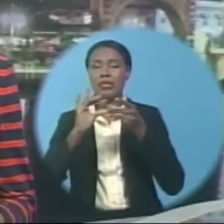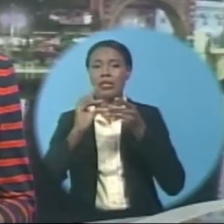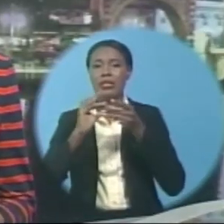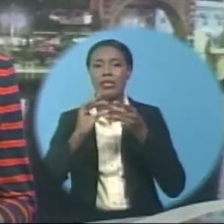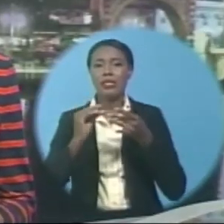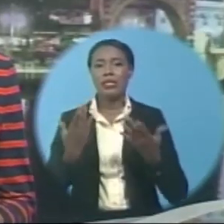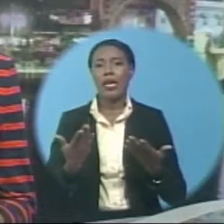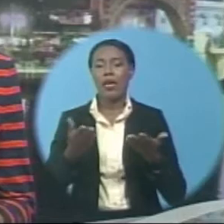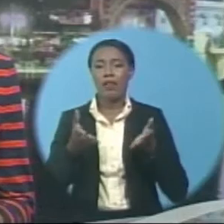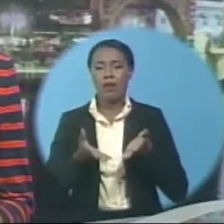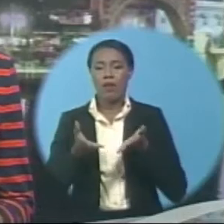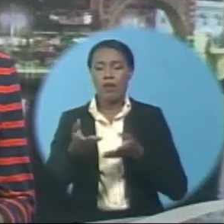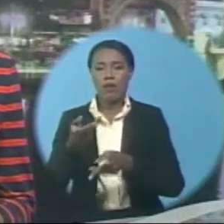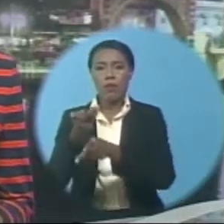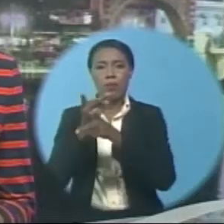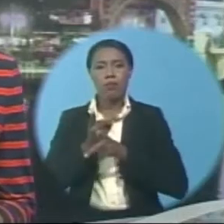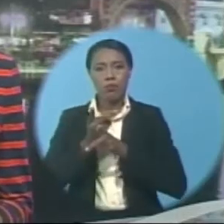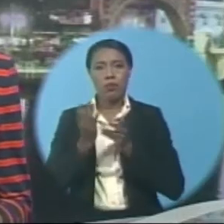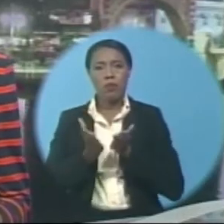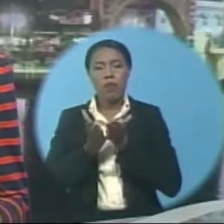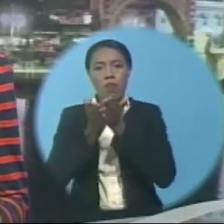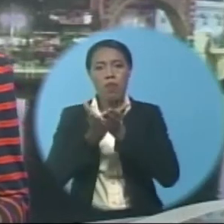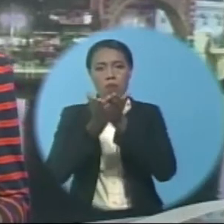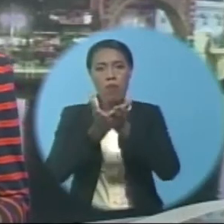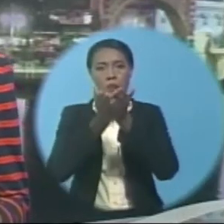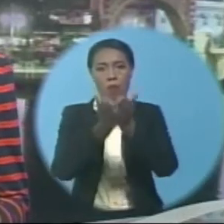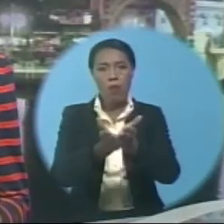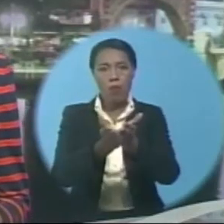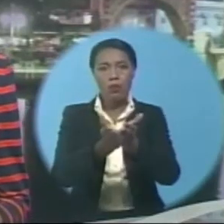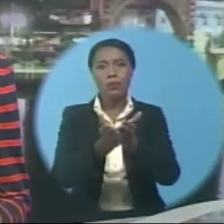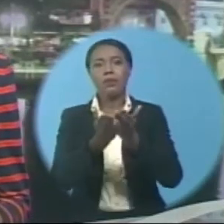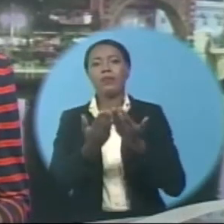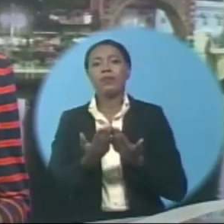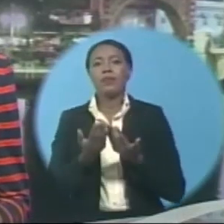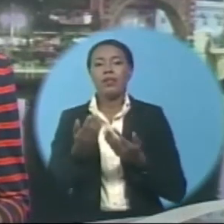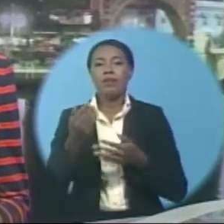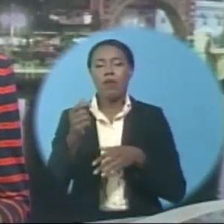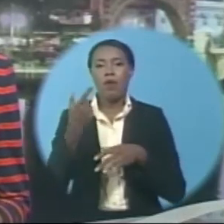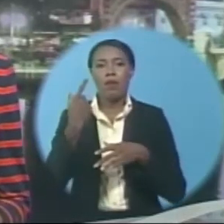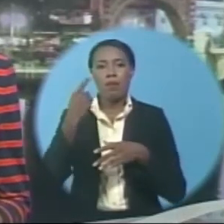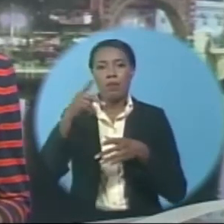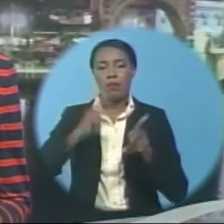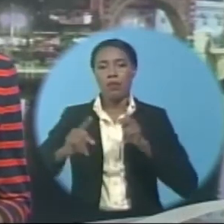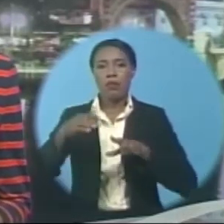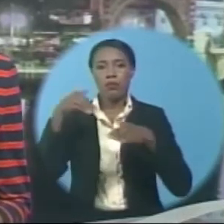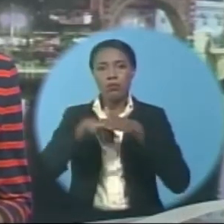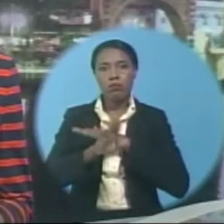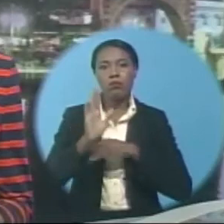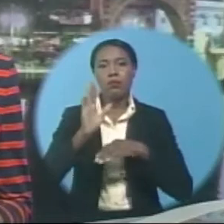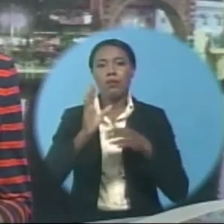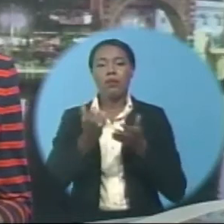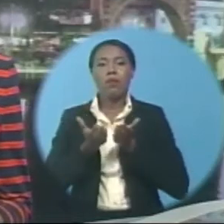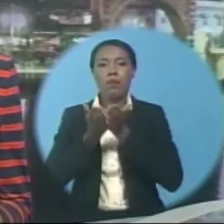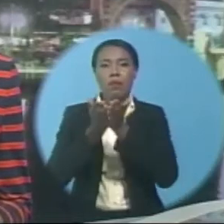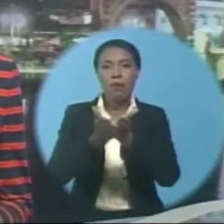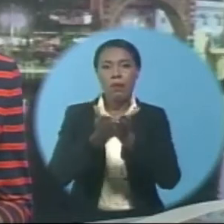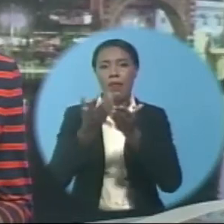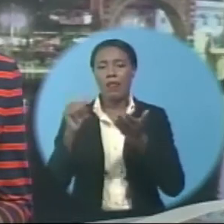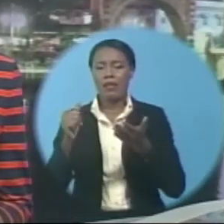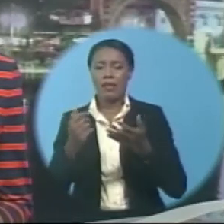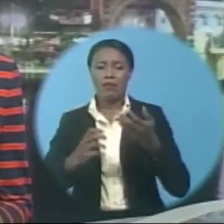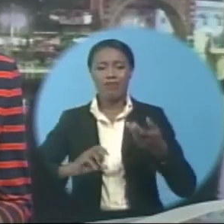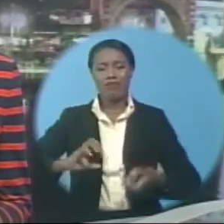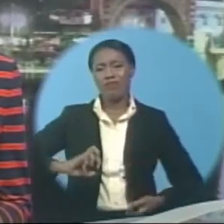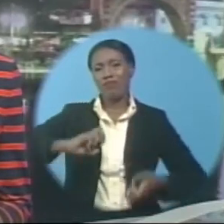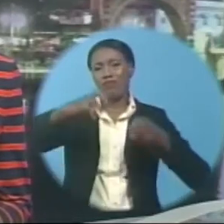the procurement process used to obtain the passenger and cargo vessels to outfit the sea bridge is shrouded in